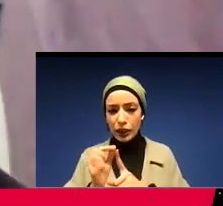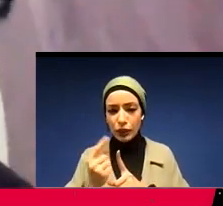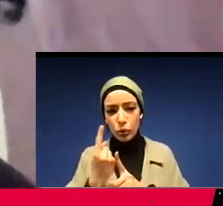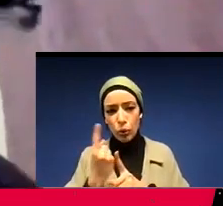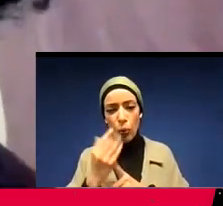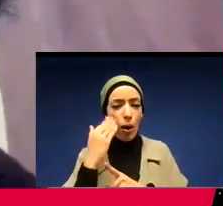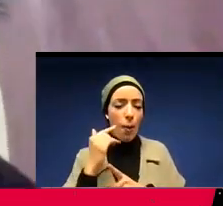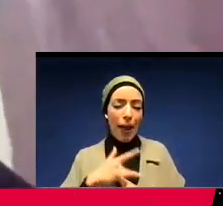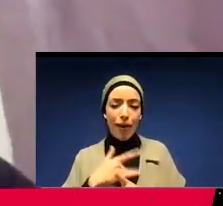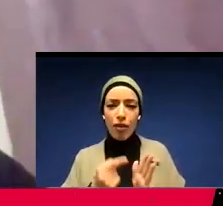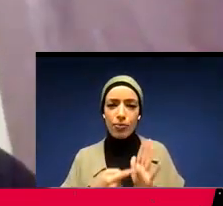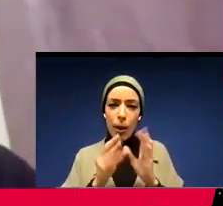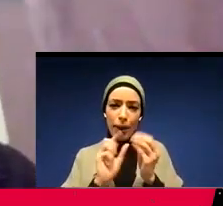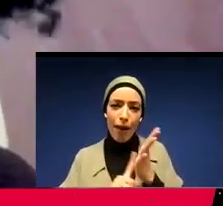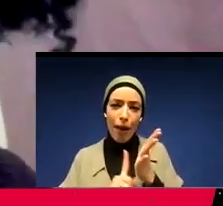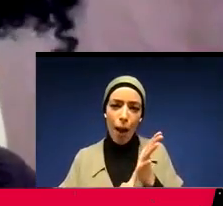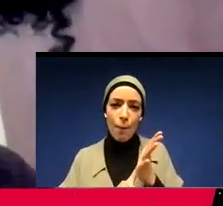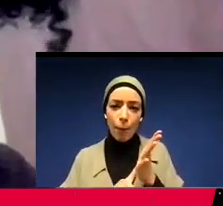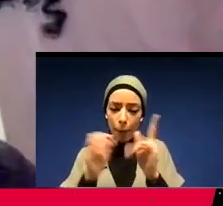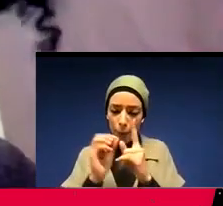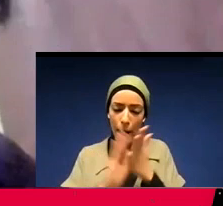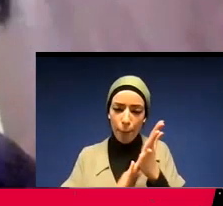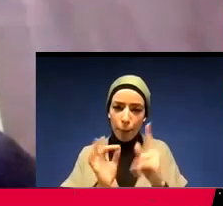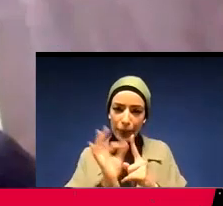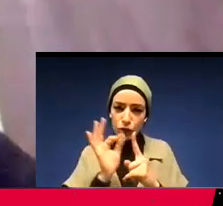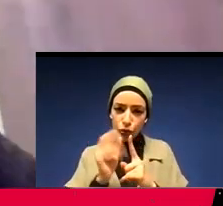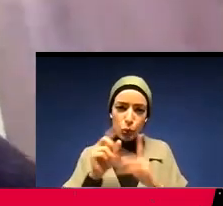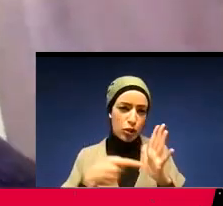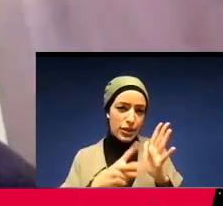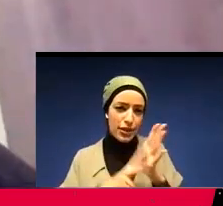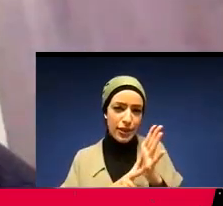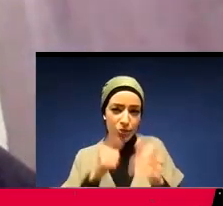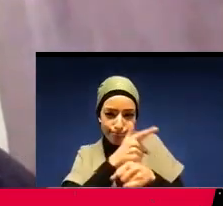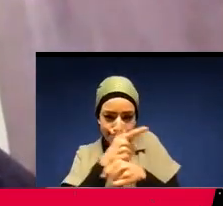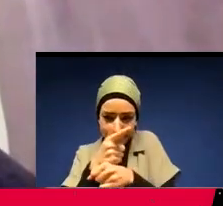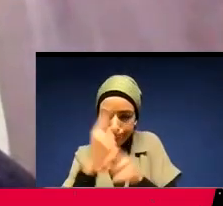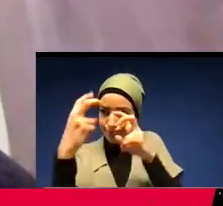by one of the Black Lives Matter organizers over in the States who was doing a TV